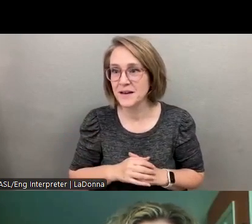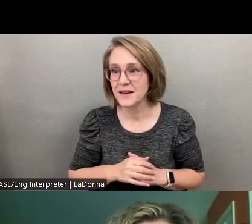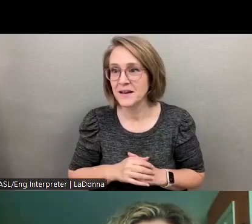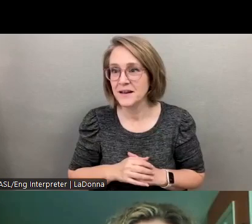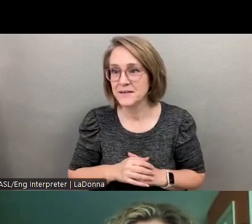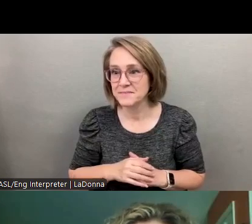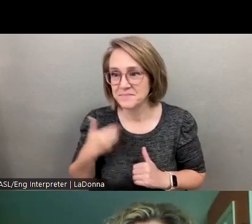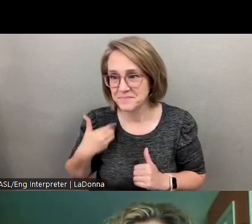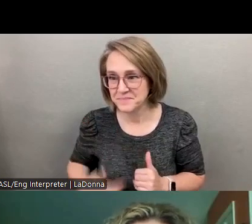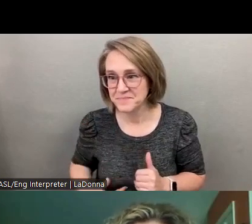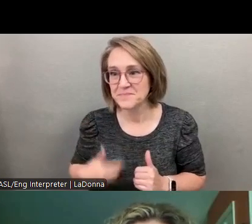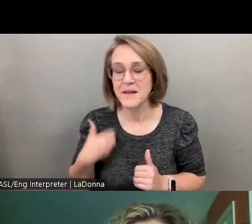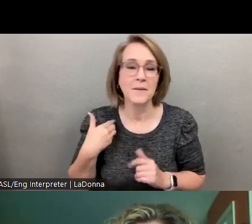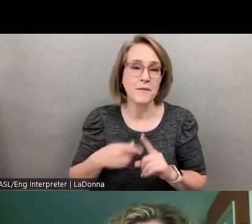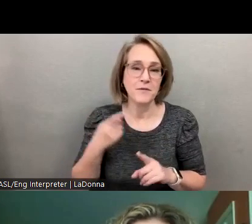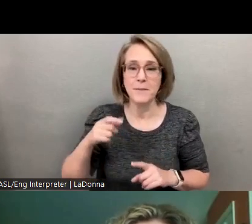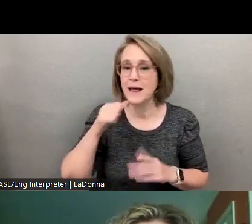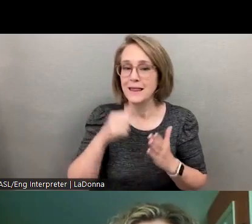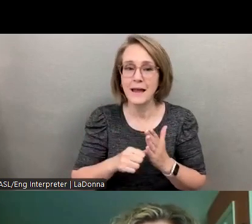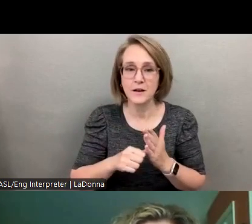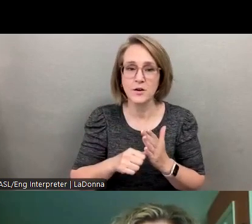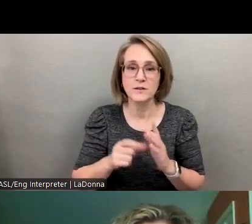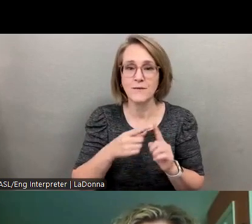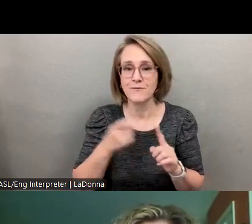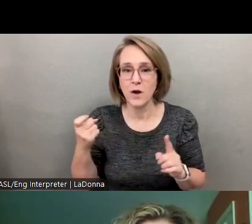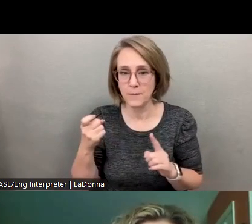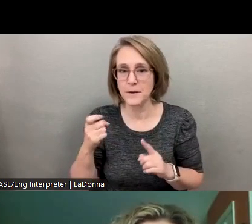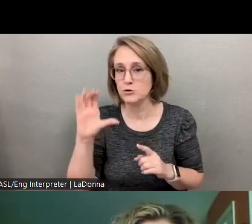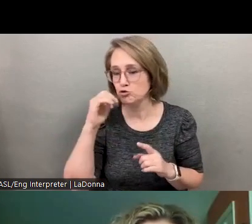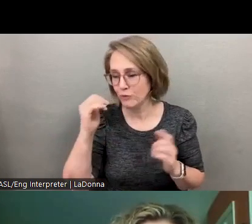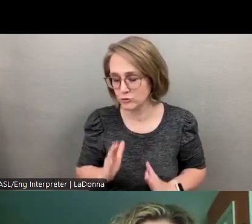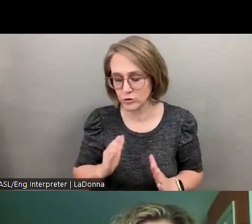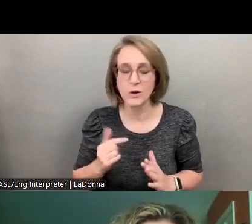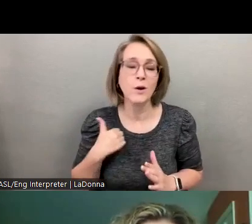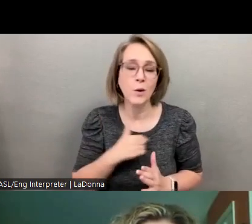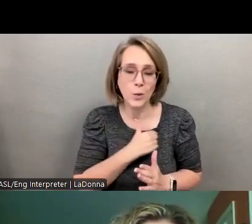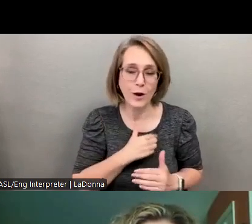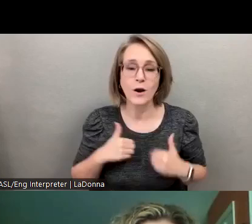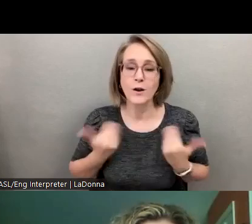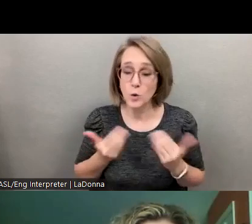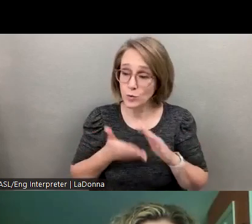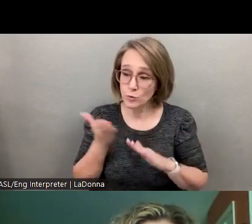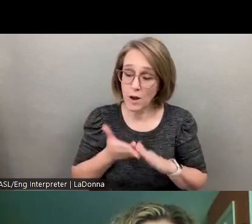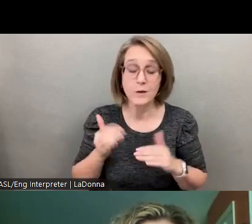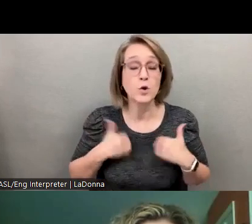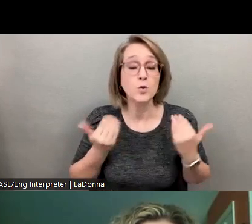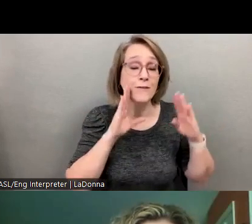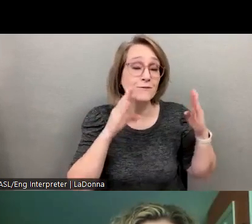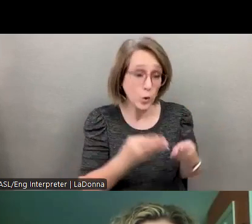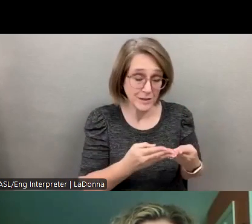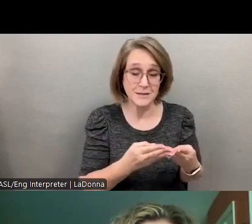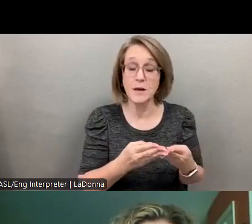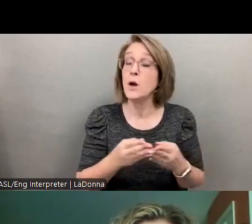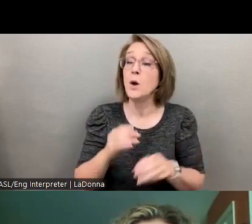said, I'm from Letters to Strangers. We're a youth-run, youth-focused mental health nonprofit. We operate both here in the United States as